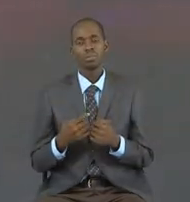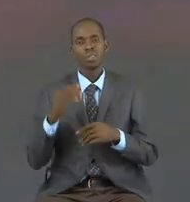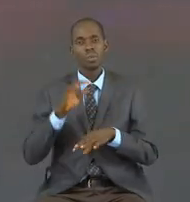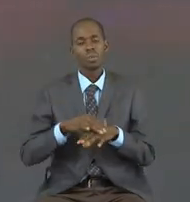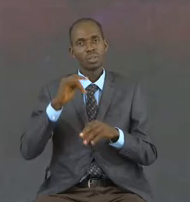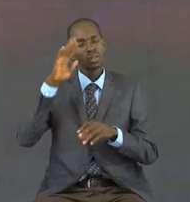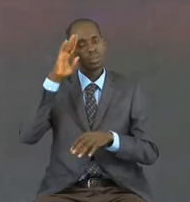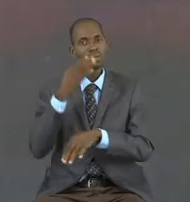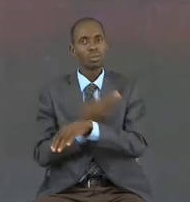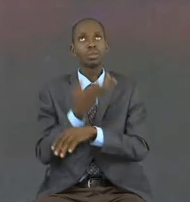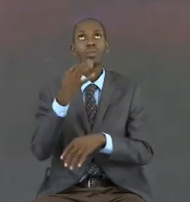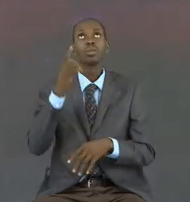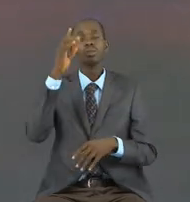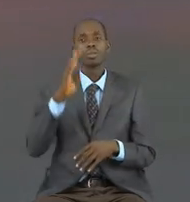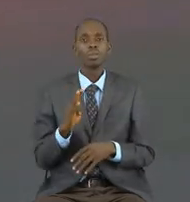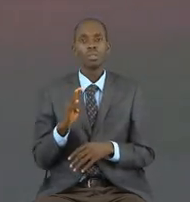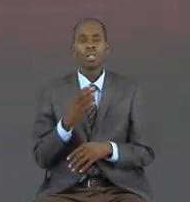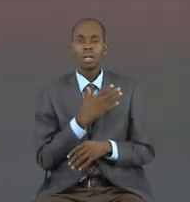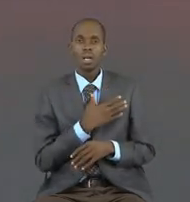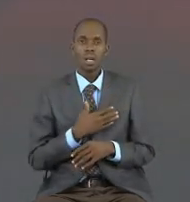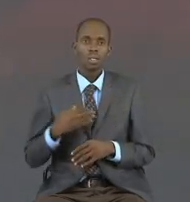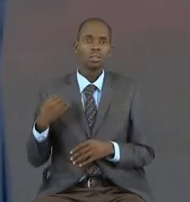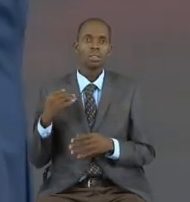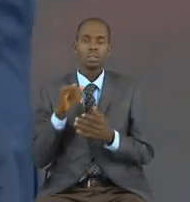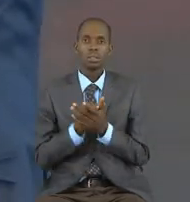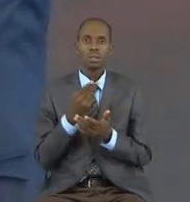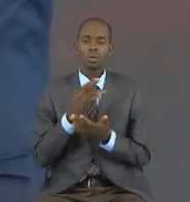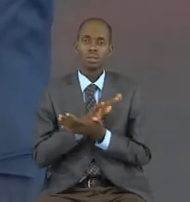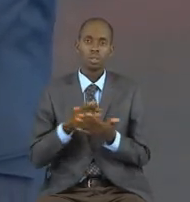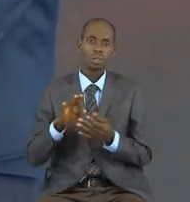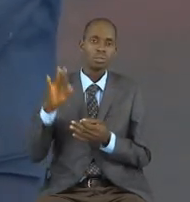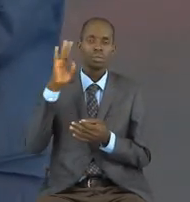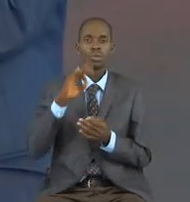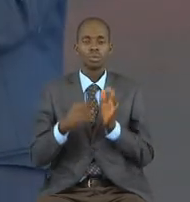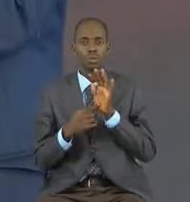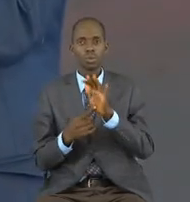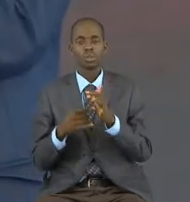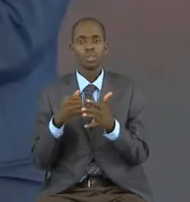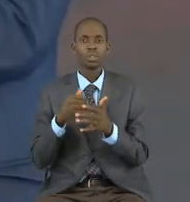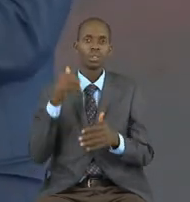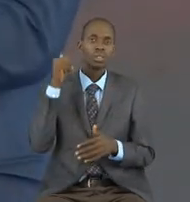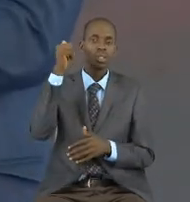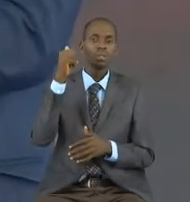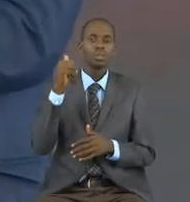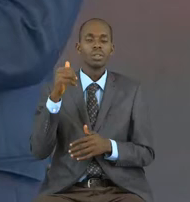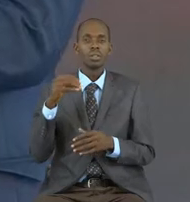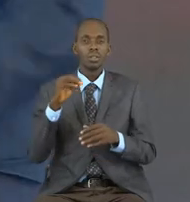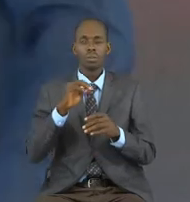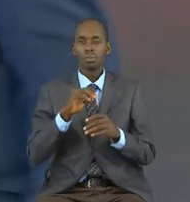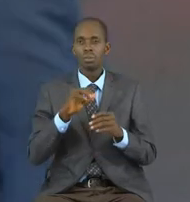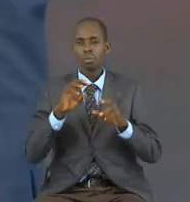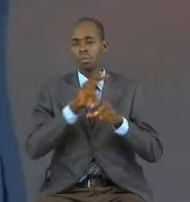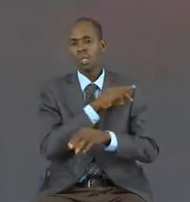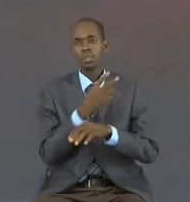God, and that Holy Ghost manifested himself in mighty signs and wonders.